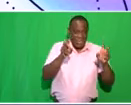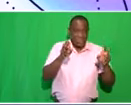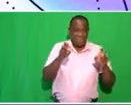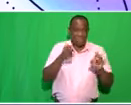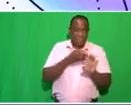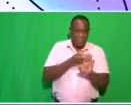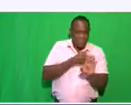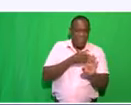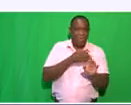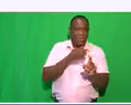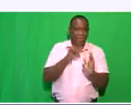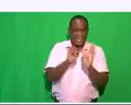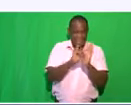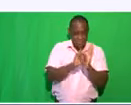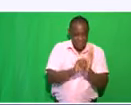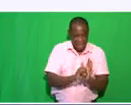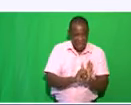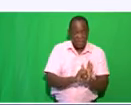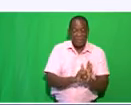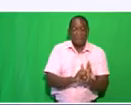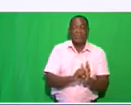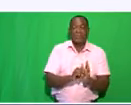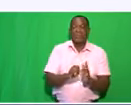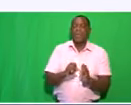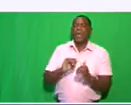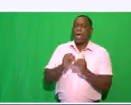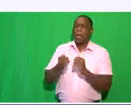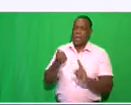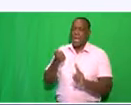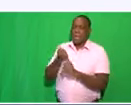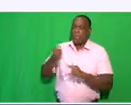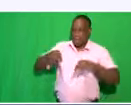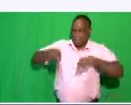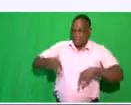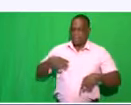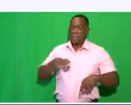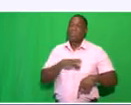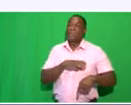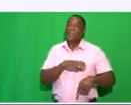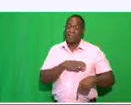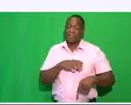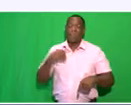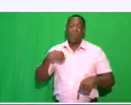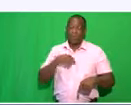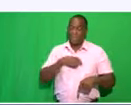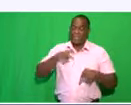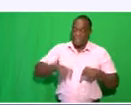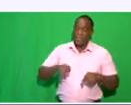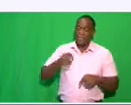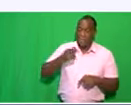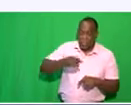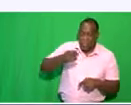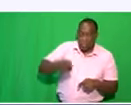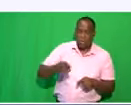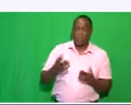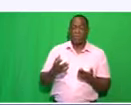this particular committee? What we need to look at is to explore all the historical quantitative and qualitative